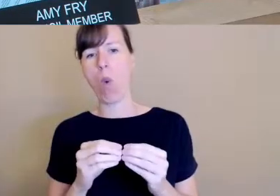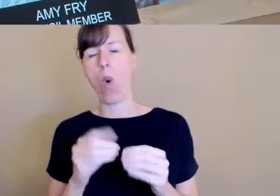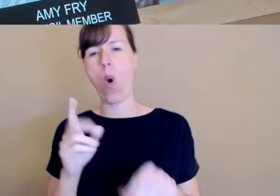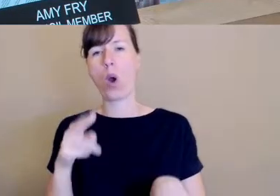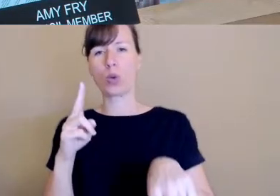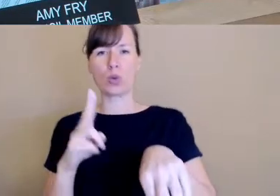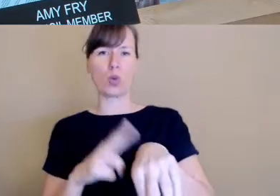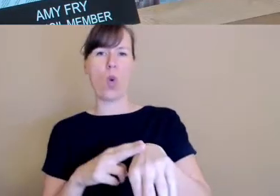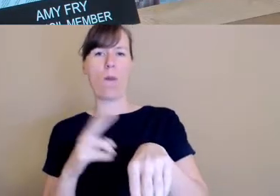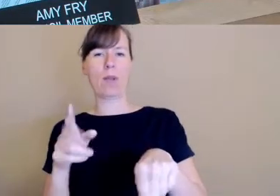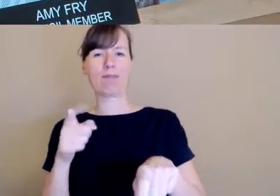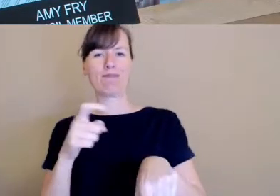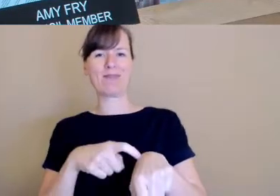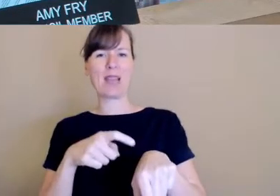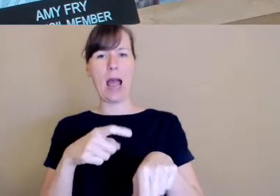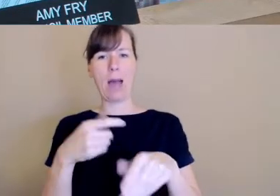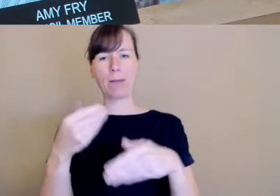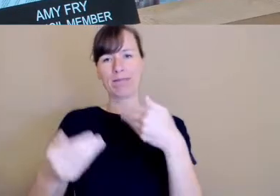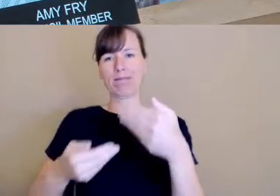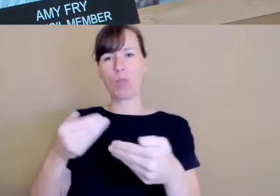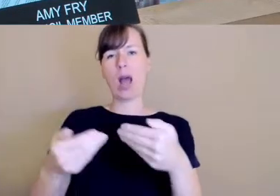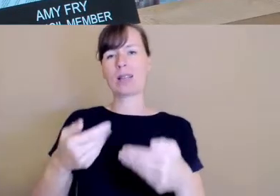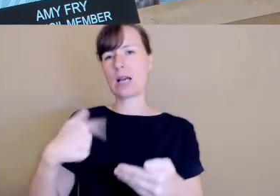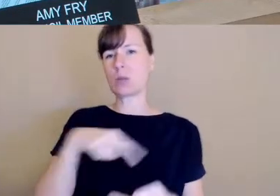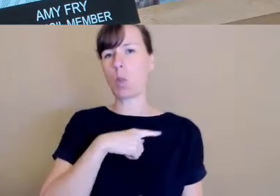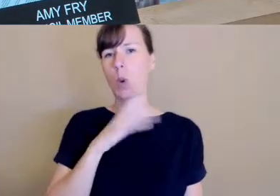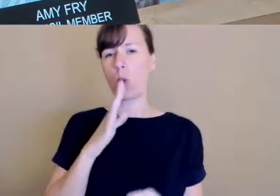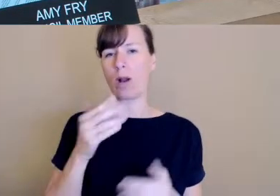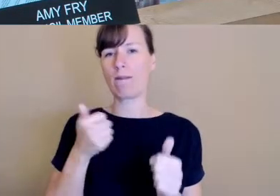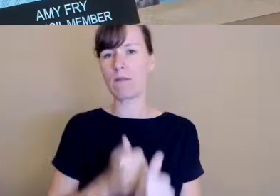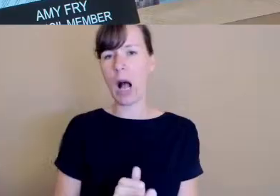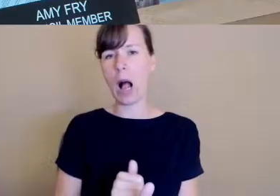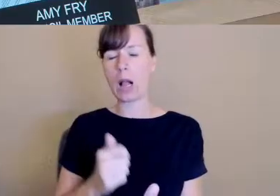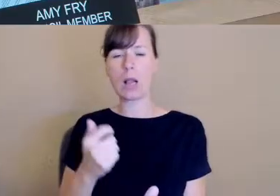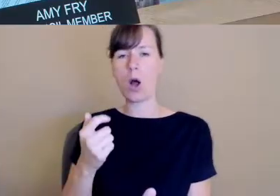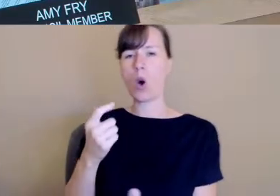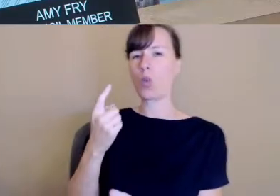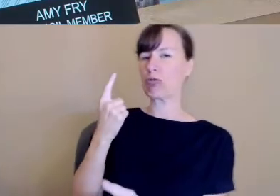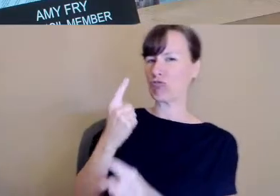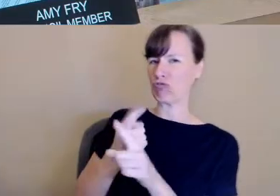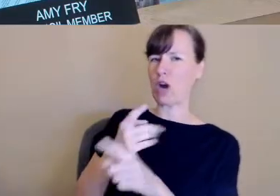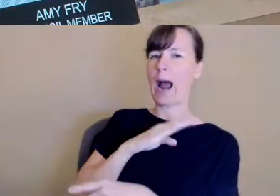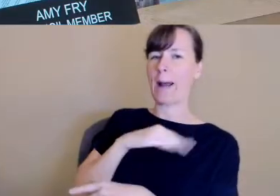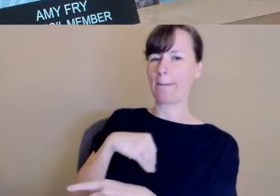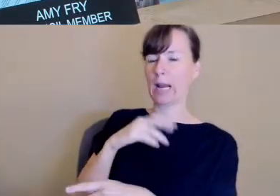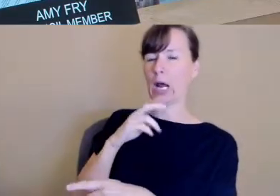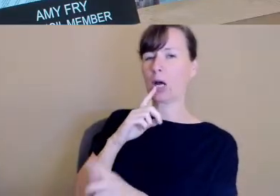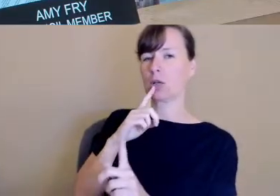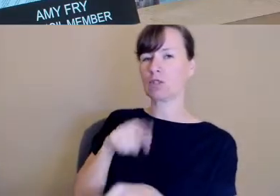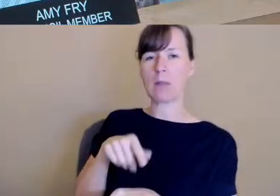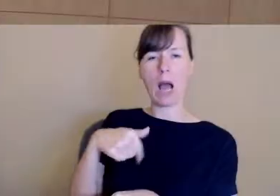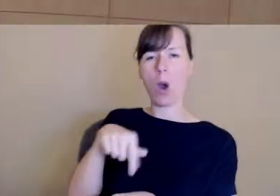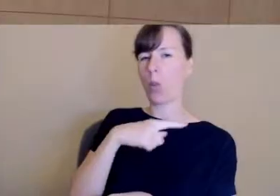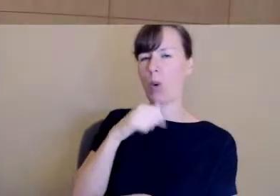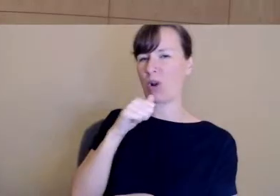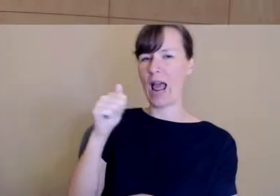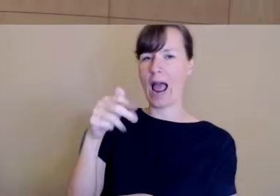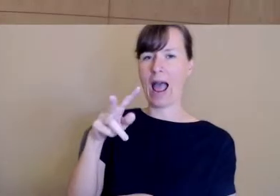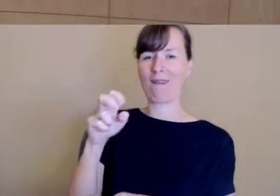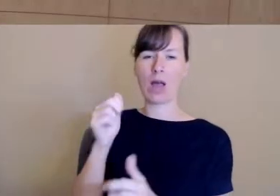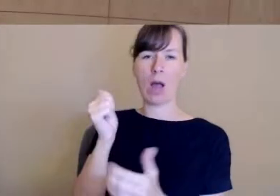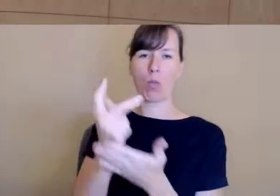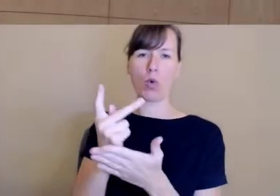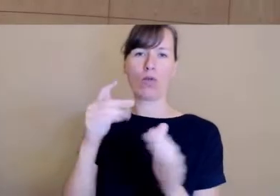follow. Yeah, that's a very good point. We would not have approved it tonight anyway. So tonight would have perhaps just been we a can. discussion, so.